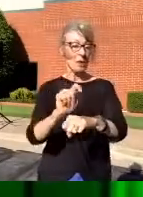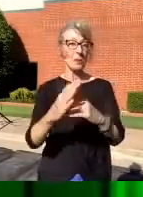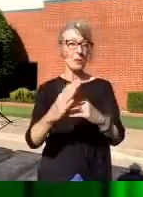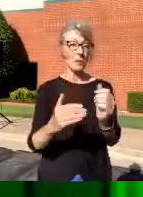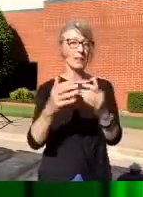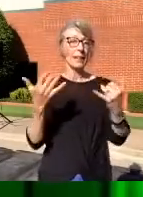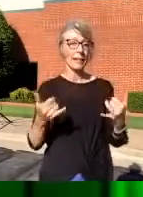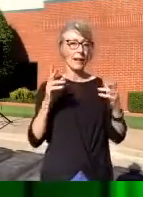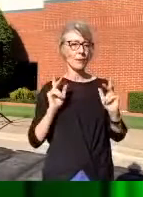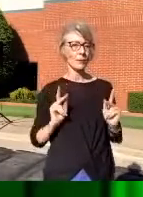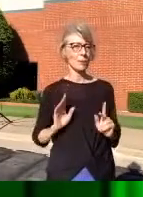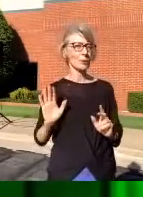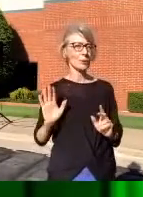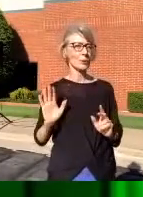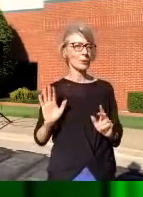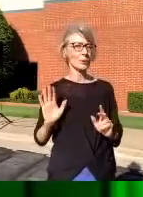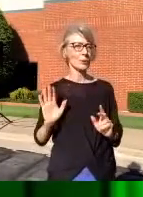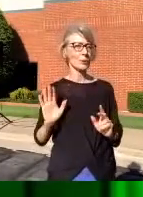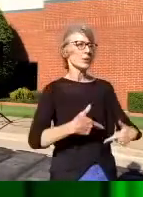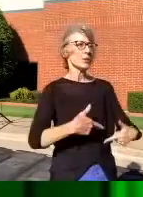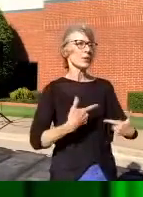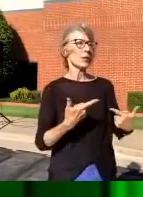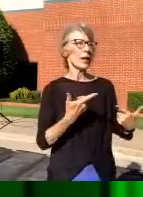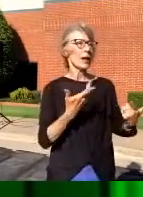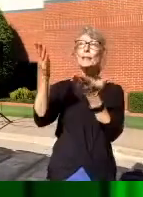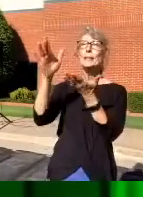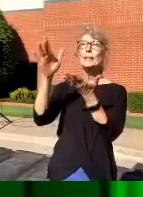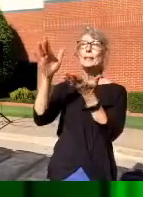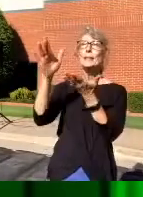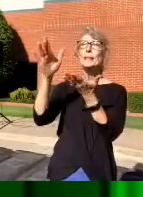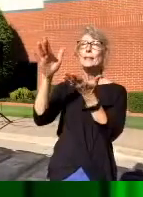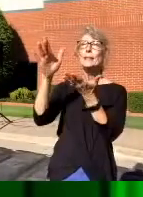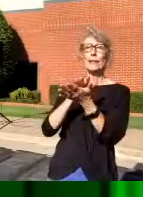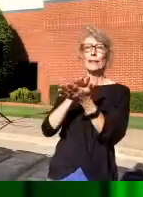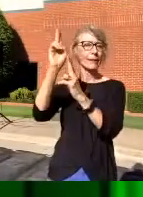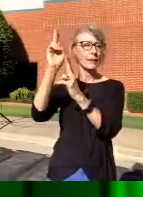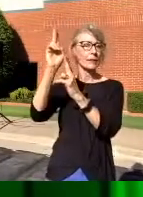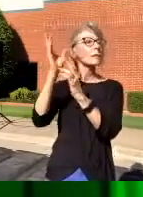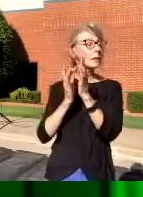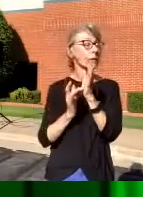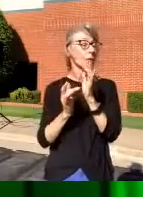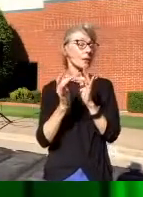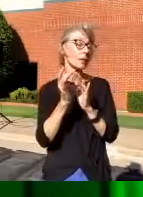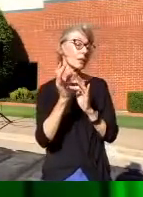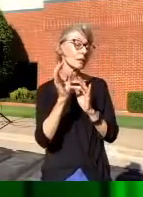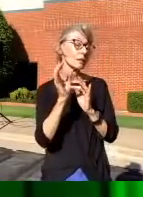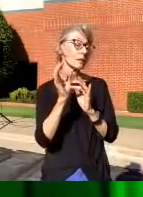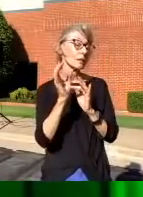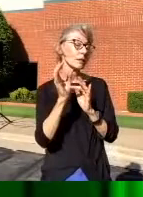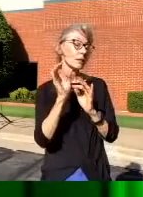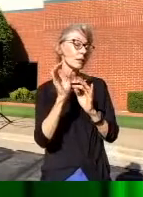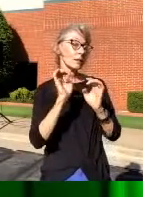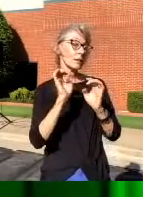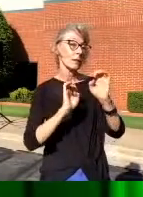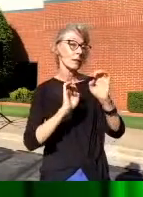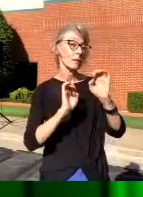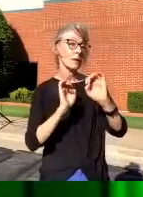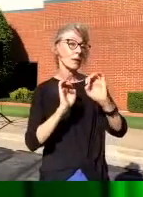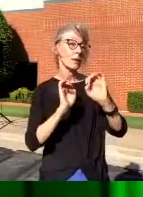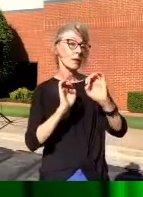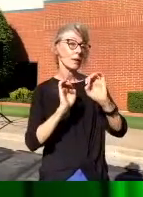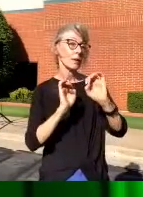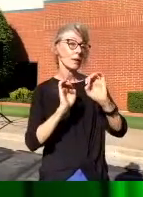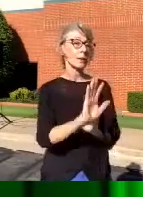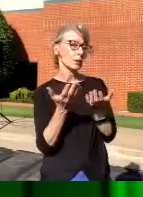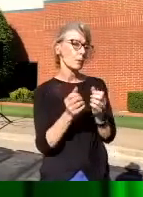life, it brings honor and glory to me and my Father. Is that how Jesus would evaluate your stewardship of his temple? Or